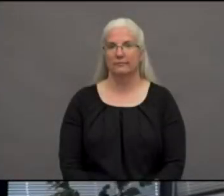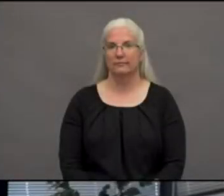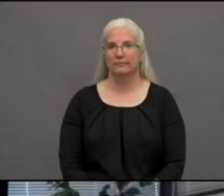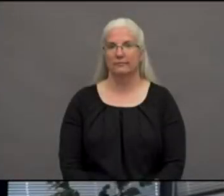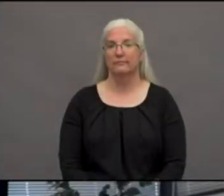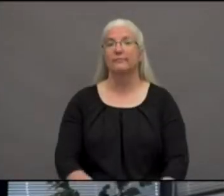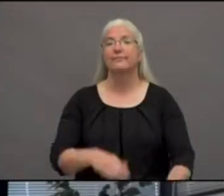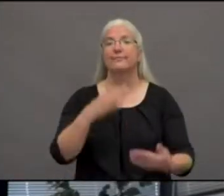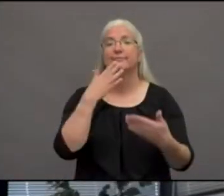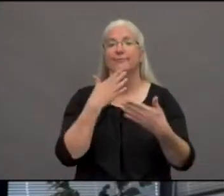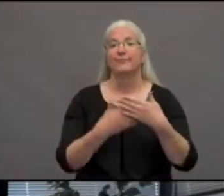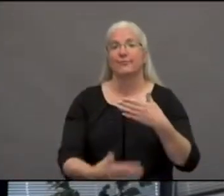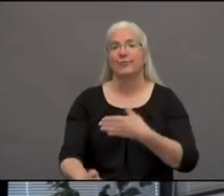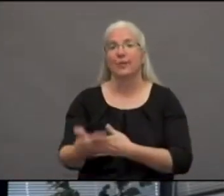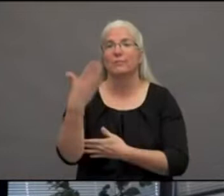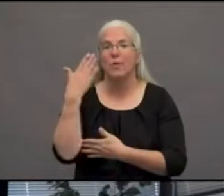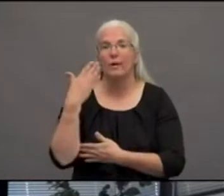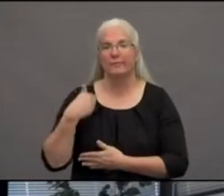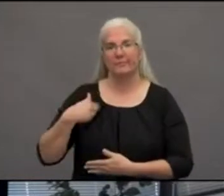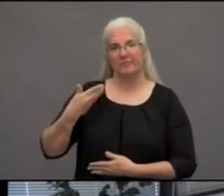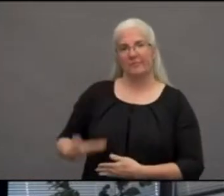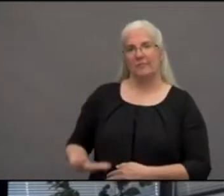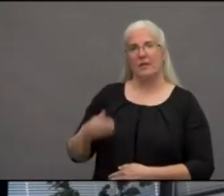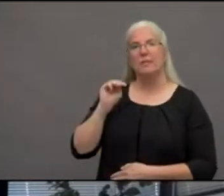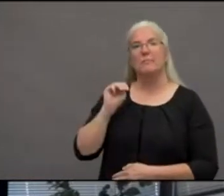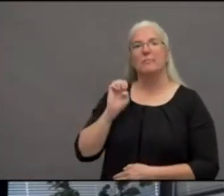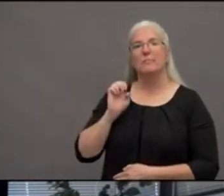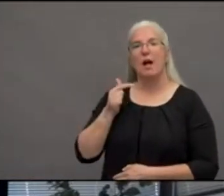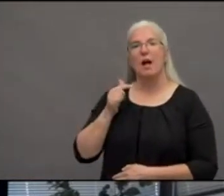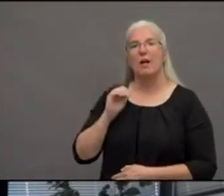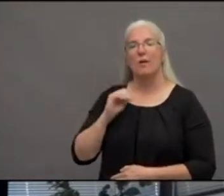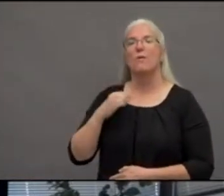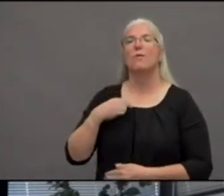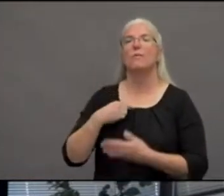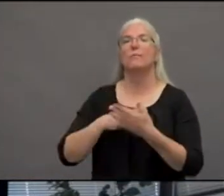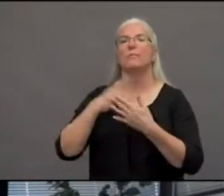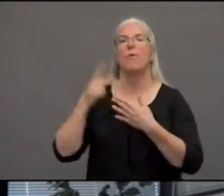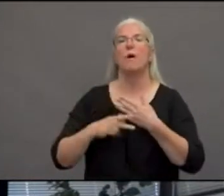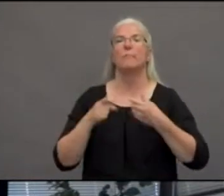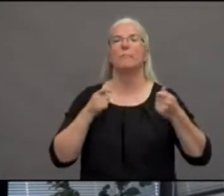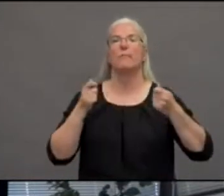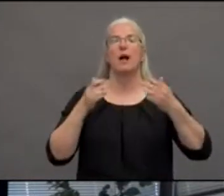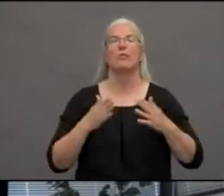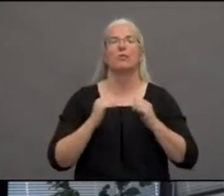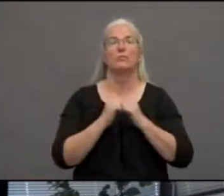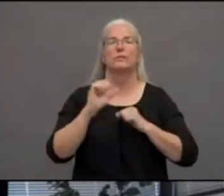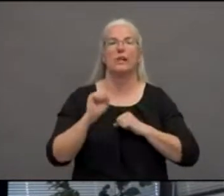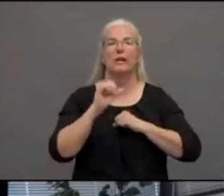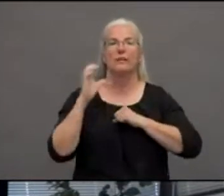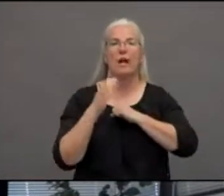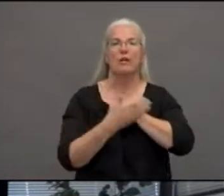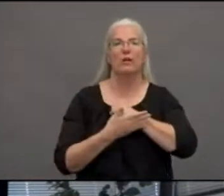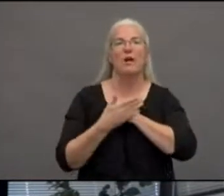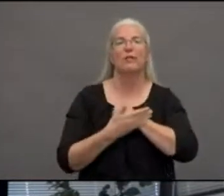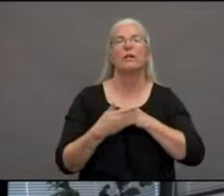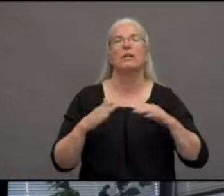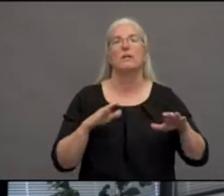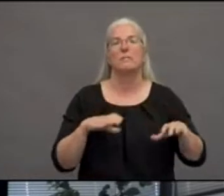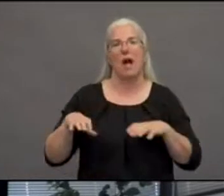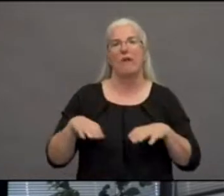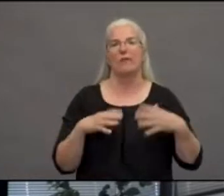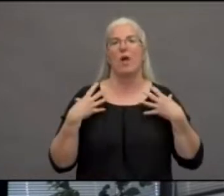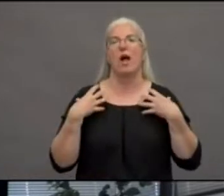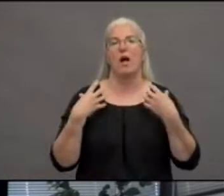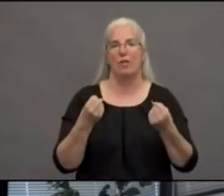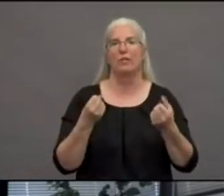Good morning. My name is Mego Lien, and I am a program manager with the County of Santa Clara's Behavioral Health Services Department.